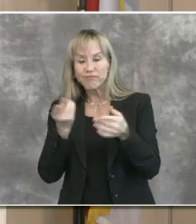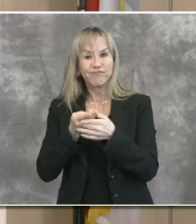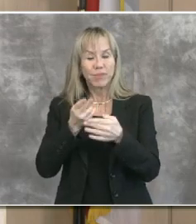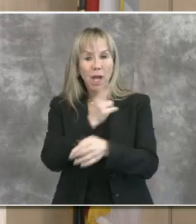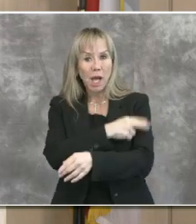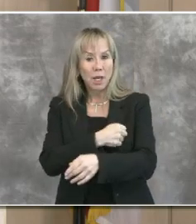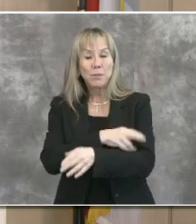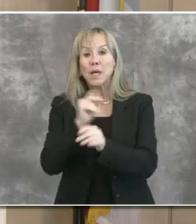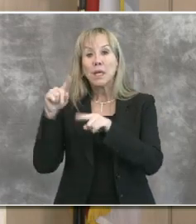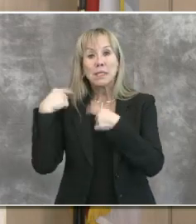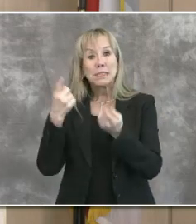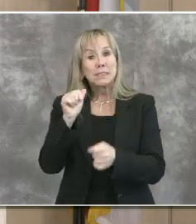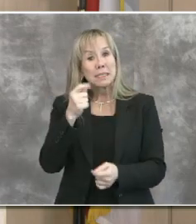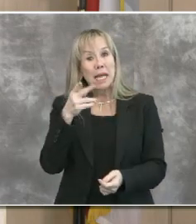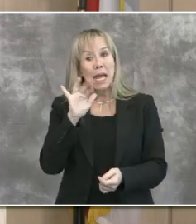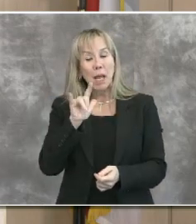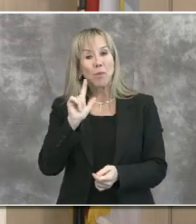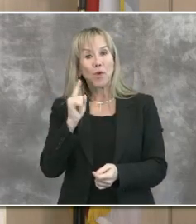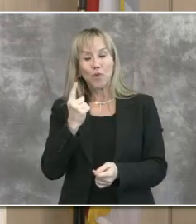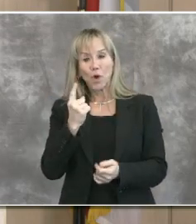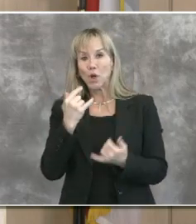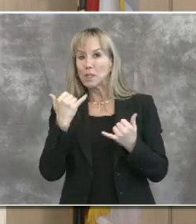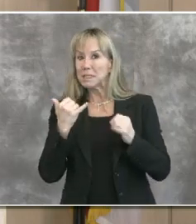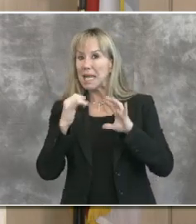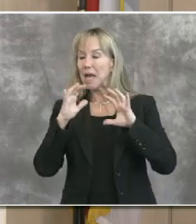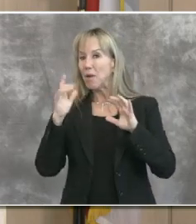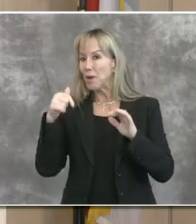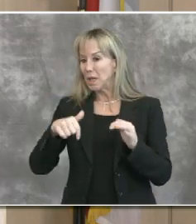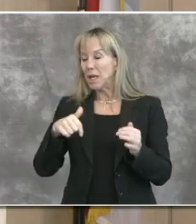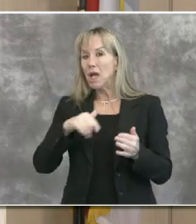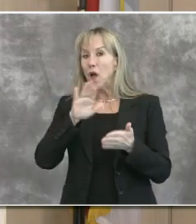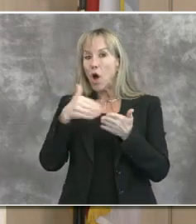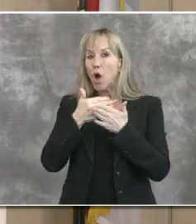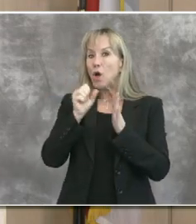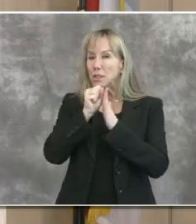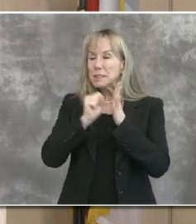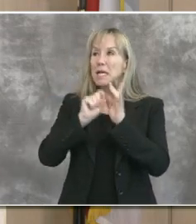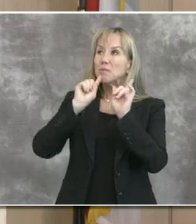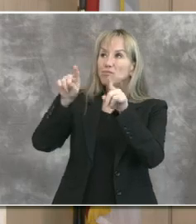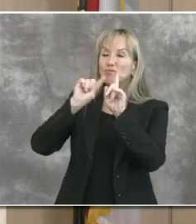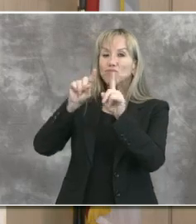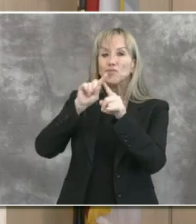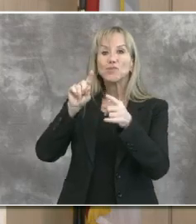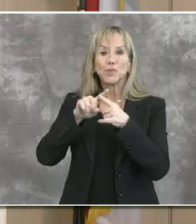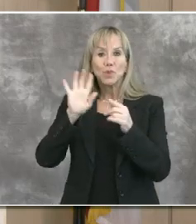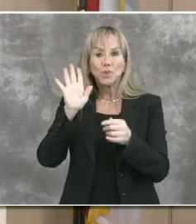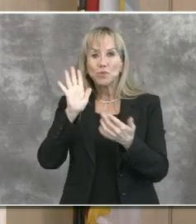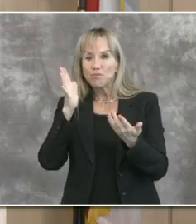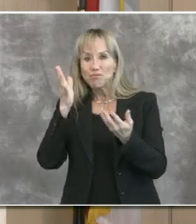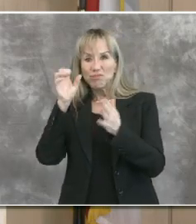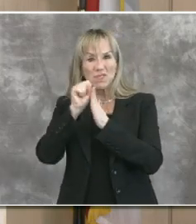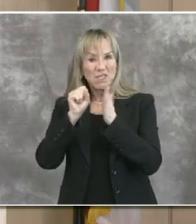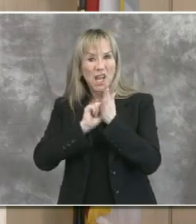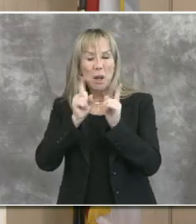since April 1st, local hospitals have been reporting to the state all information related to